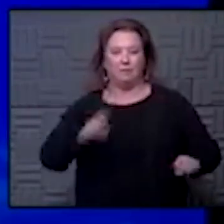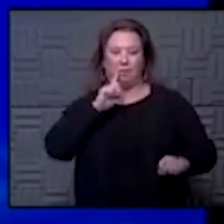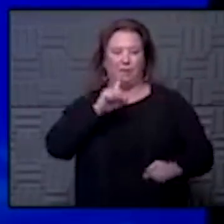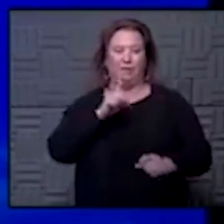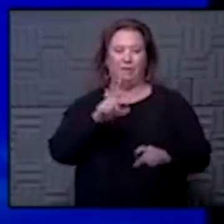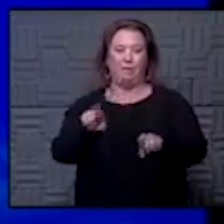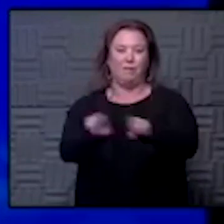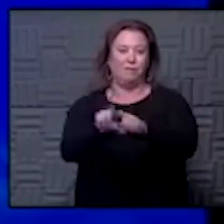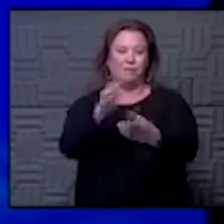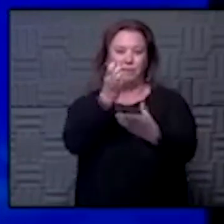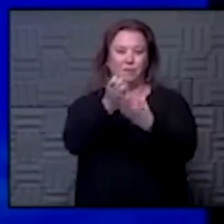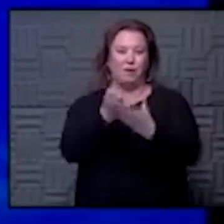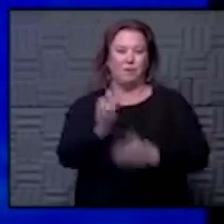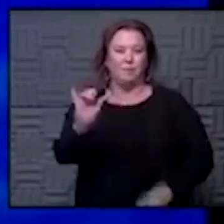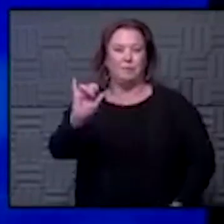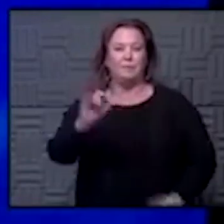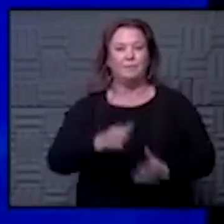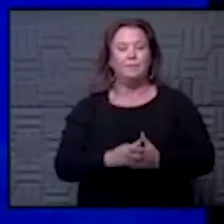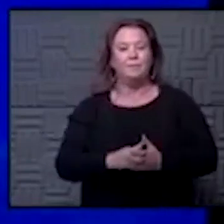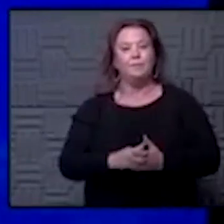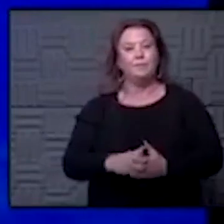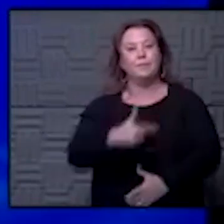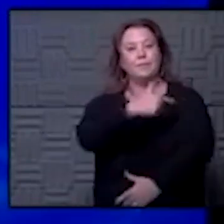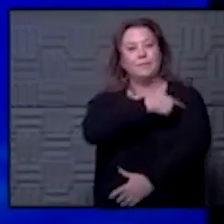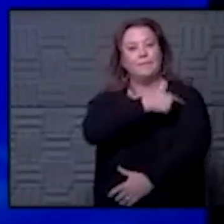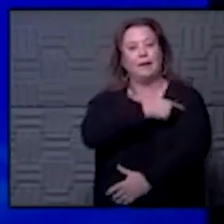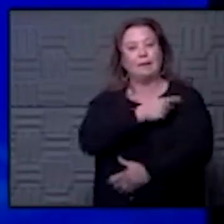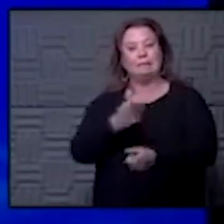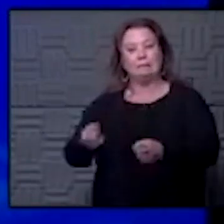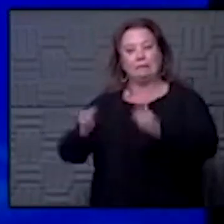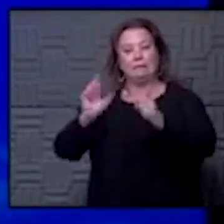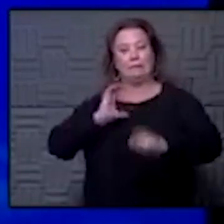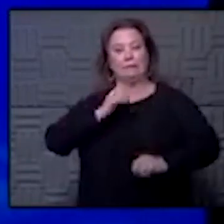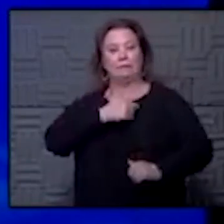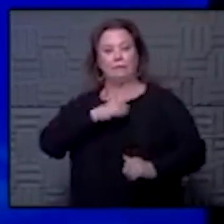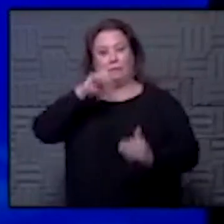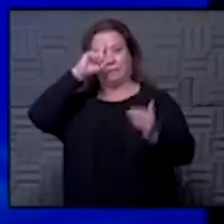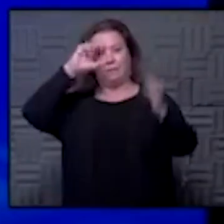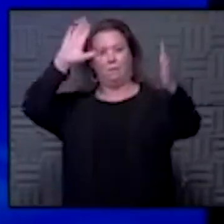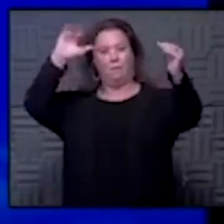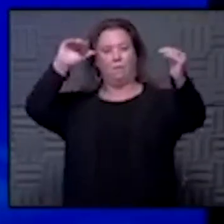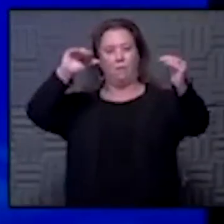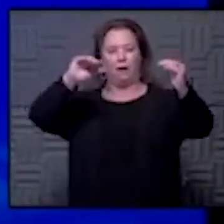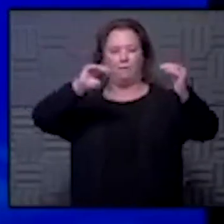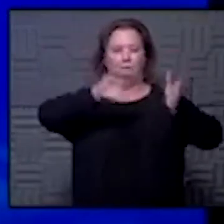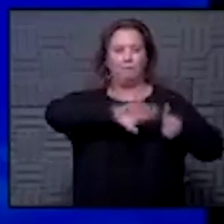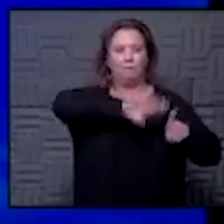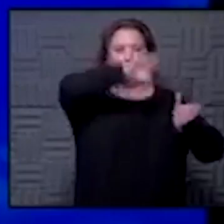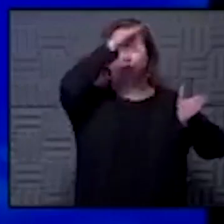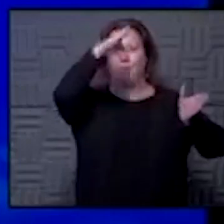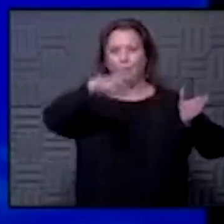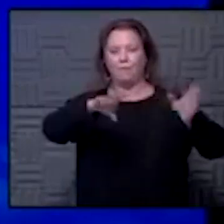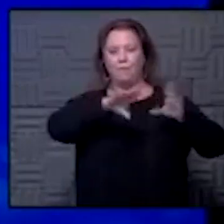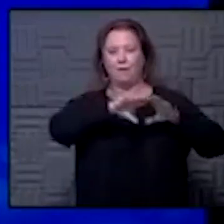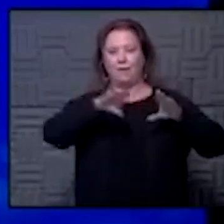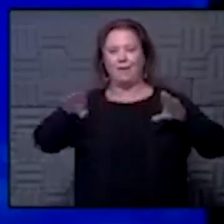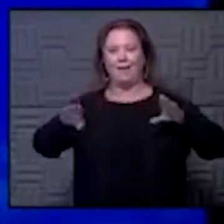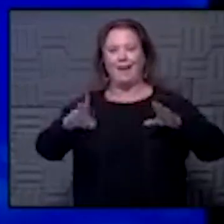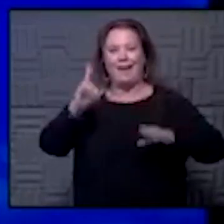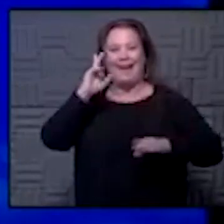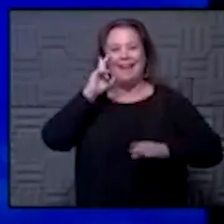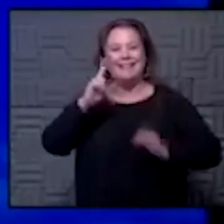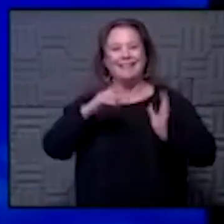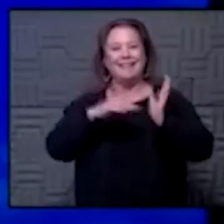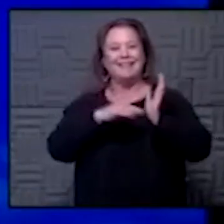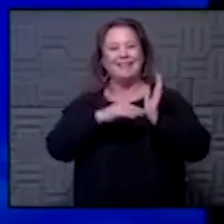economy. The vaccine clearly gives us hope. We have got to bend the curve. So I want to also say, I see Barbara Pahood is now on the